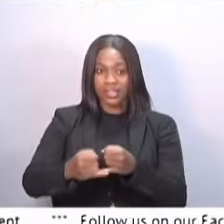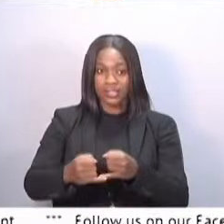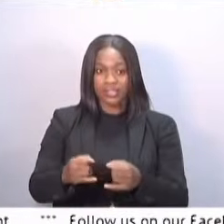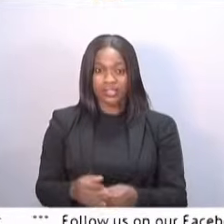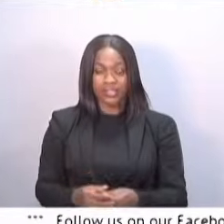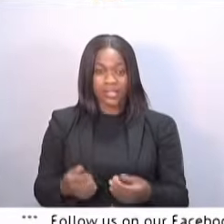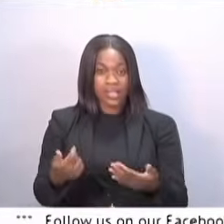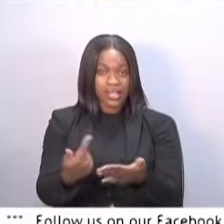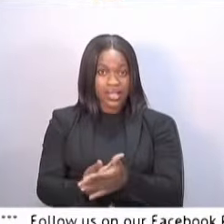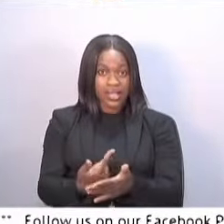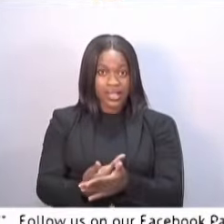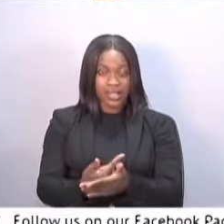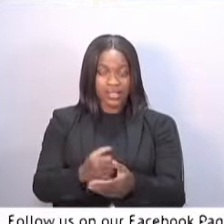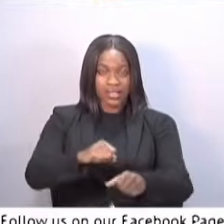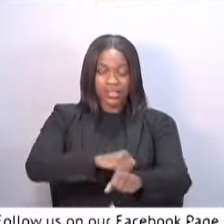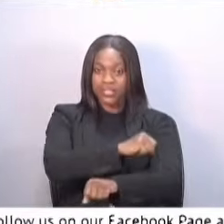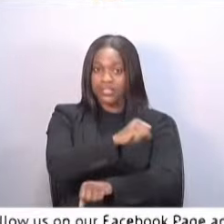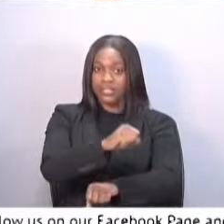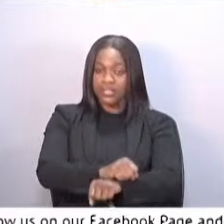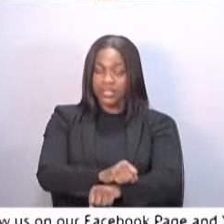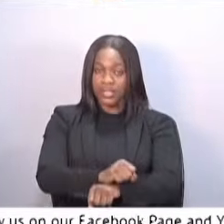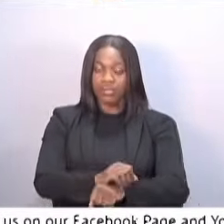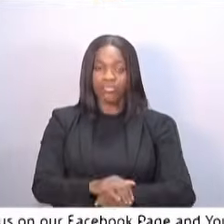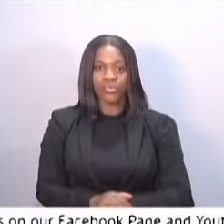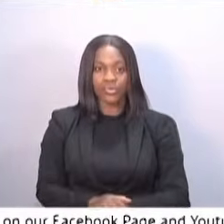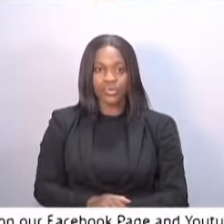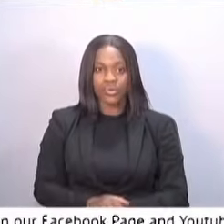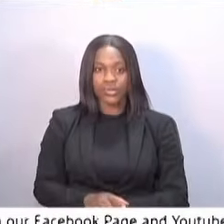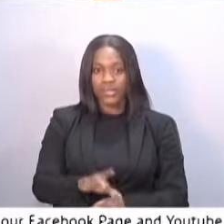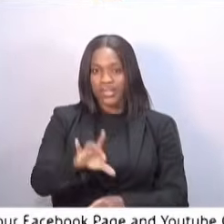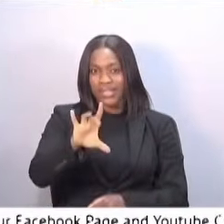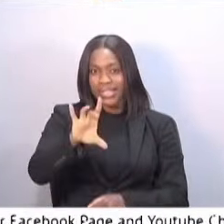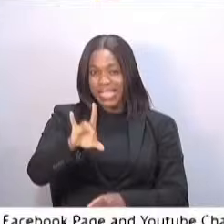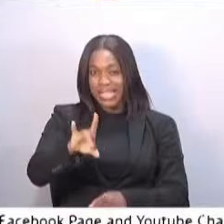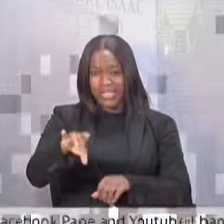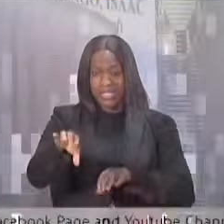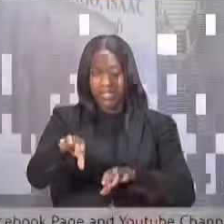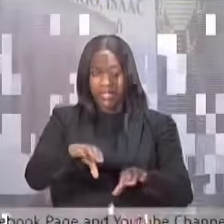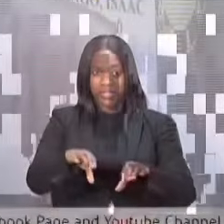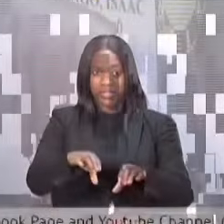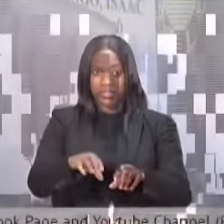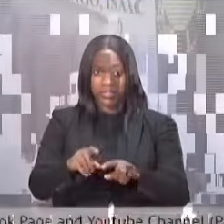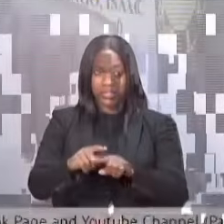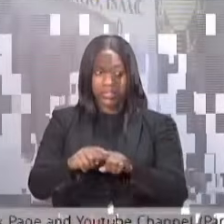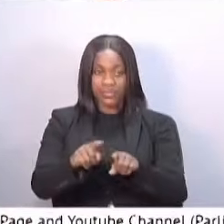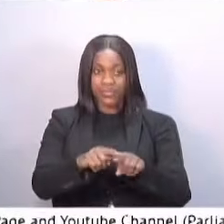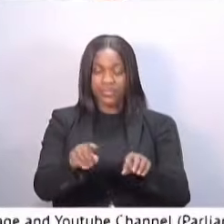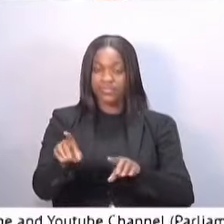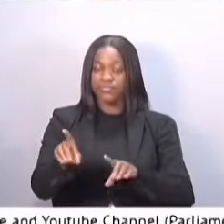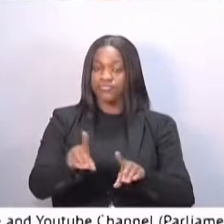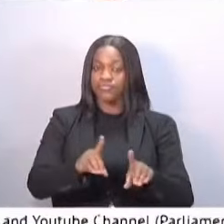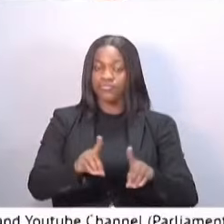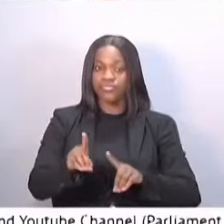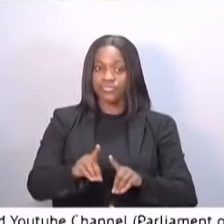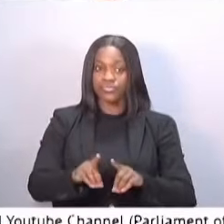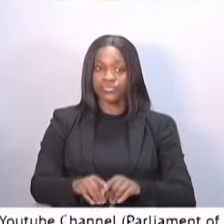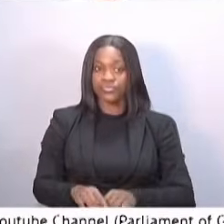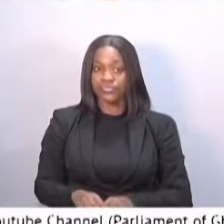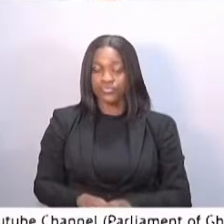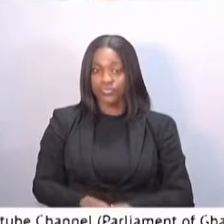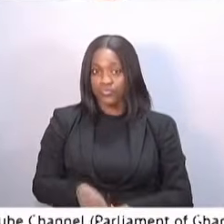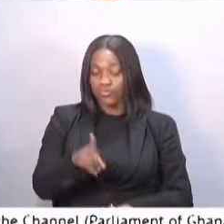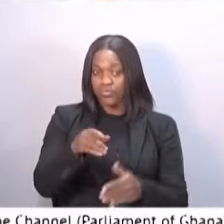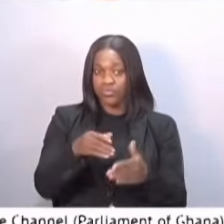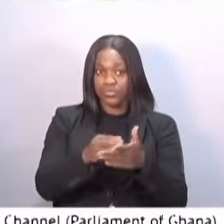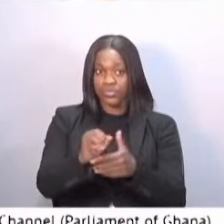under Ghana-Singapore, as many as 8 activities differently undertaken under your